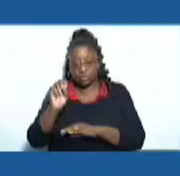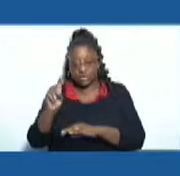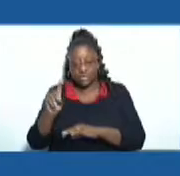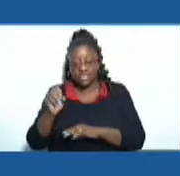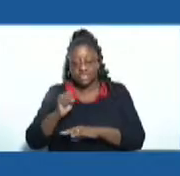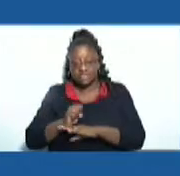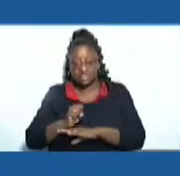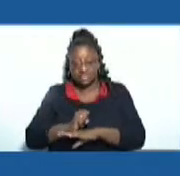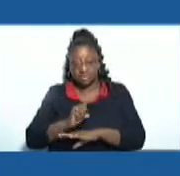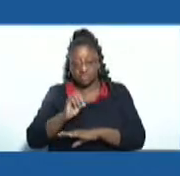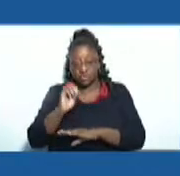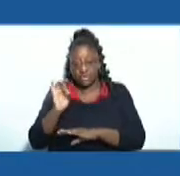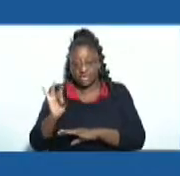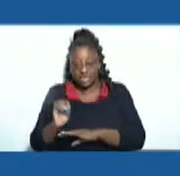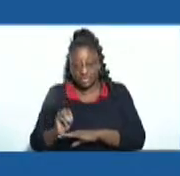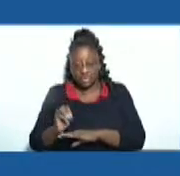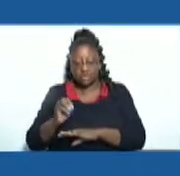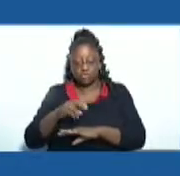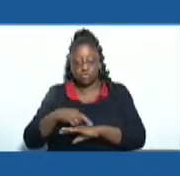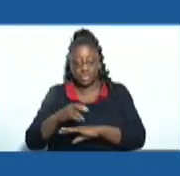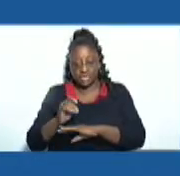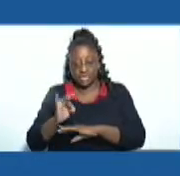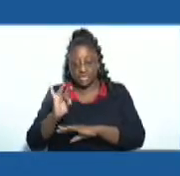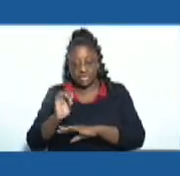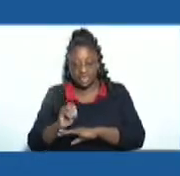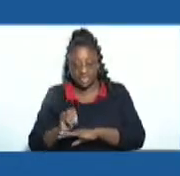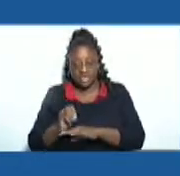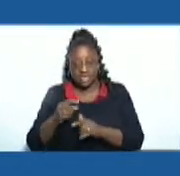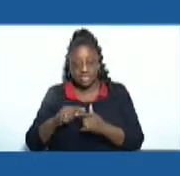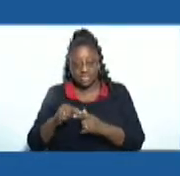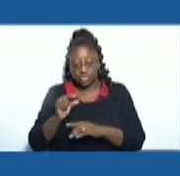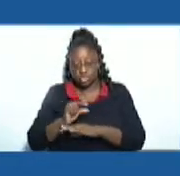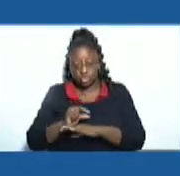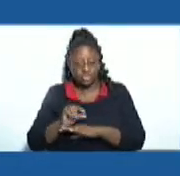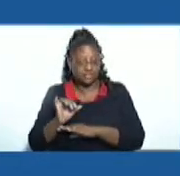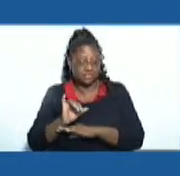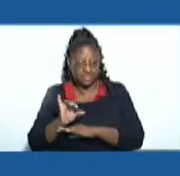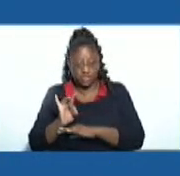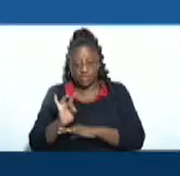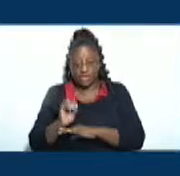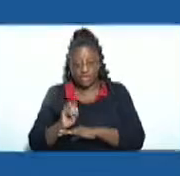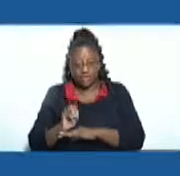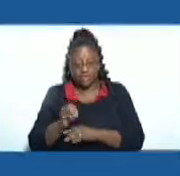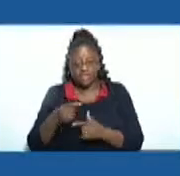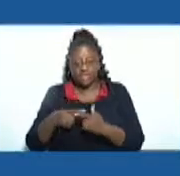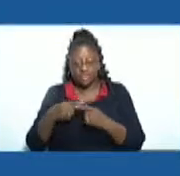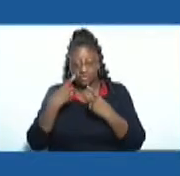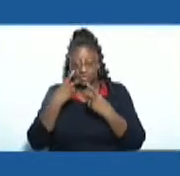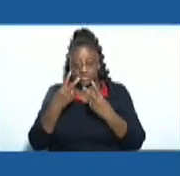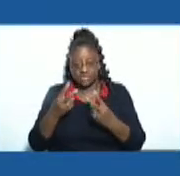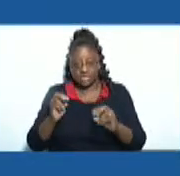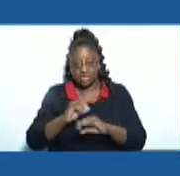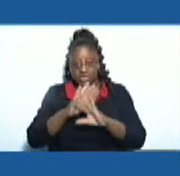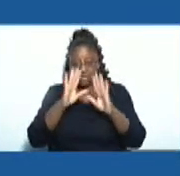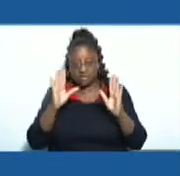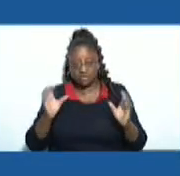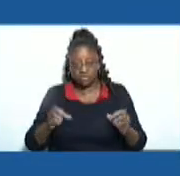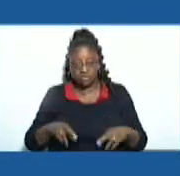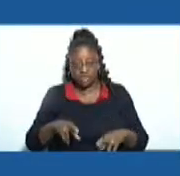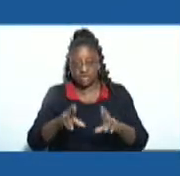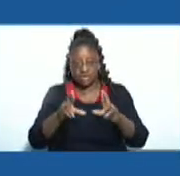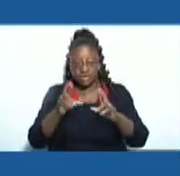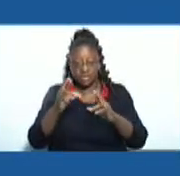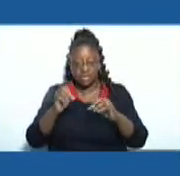there. 80 is also in San Salvador and Rumkey. Let's see what Georgetown is showing us. 80 degrees there in Georgetown, Exuma. Also Ragged